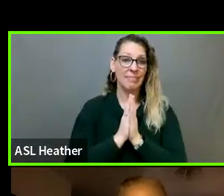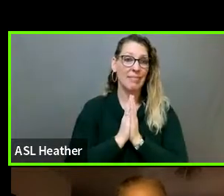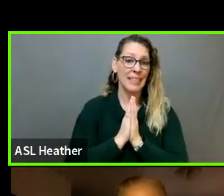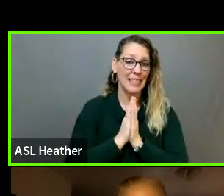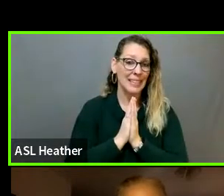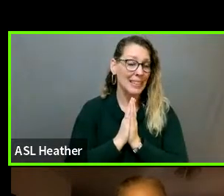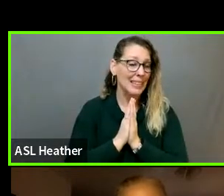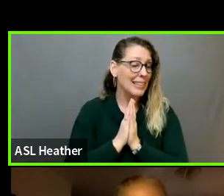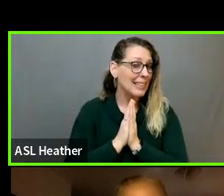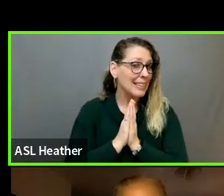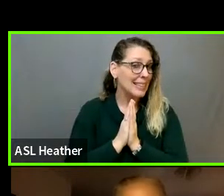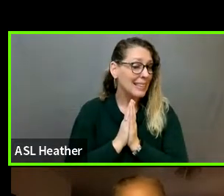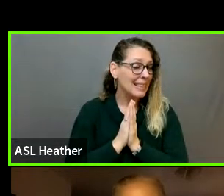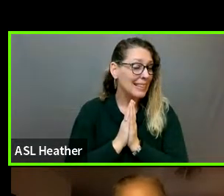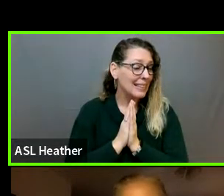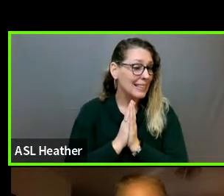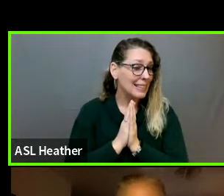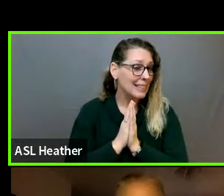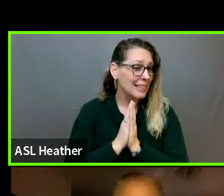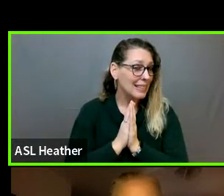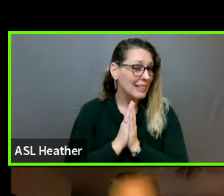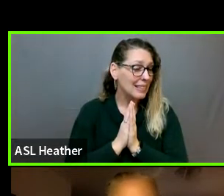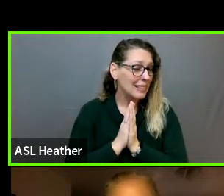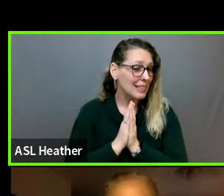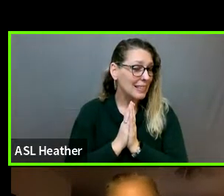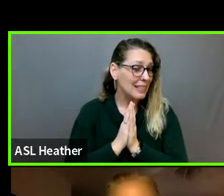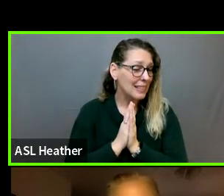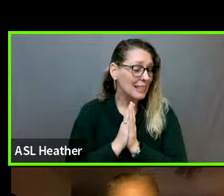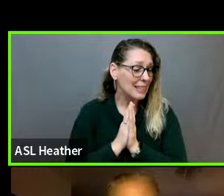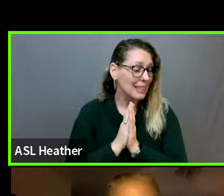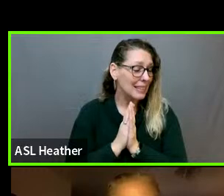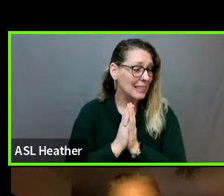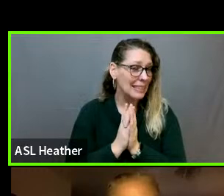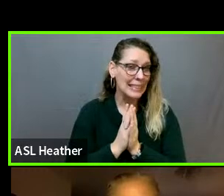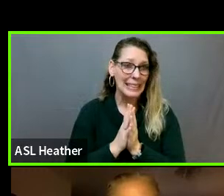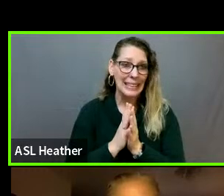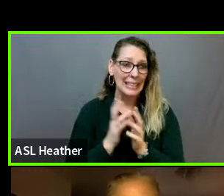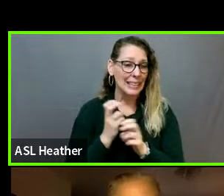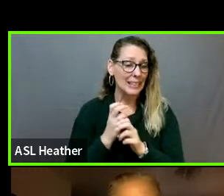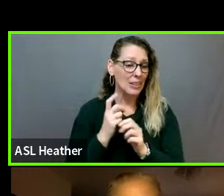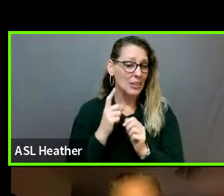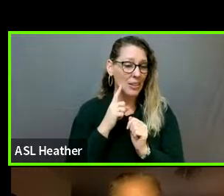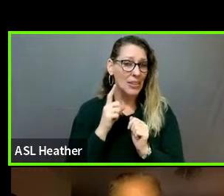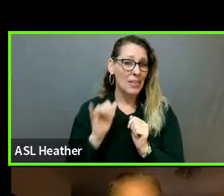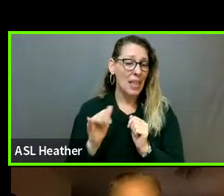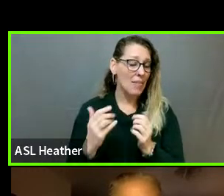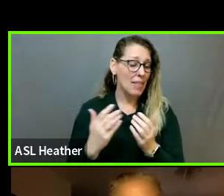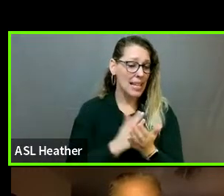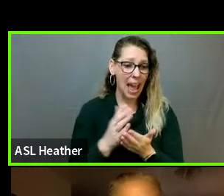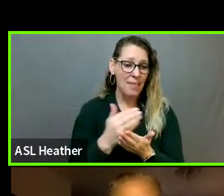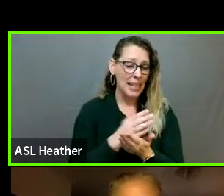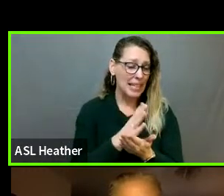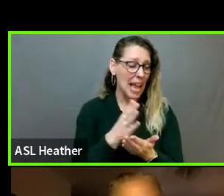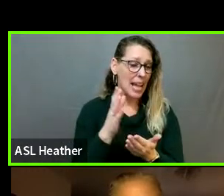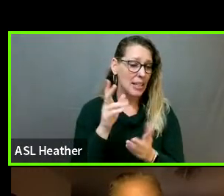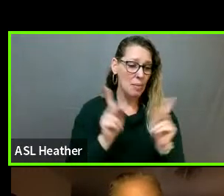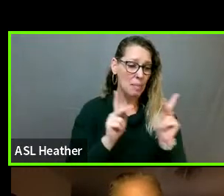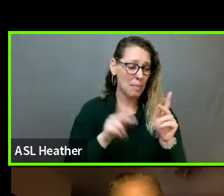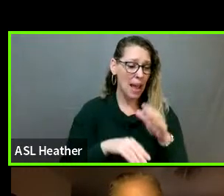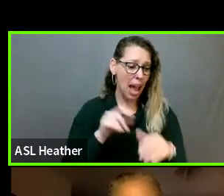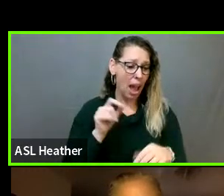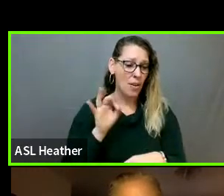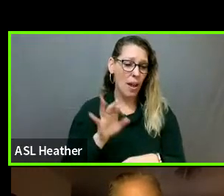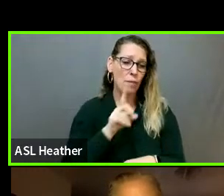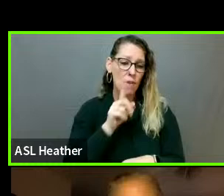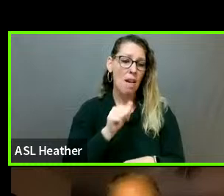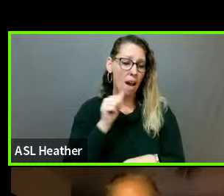excited to be able to participate positively in a place where we mostly just have to navigate moving people out of really, really unsafe